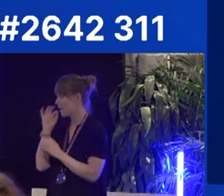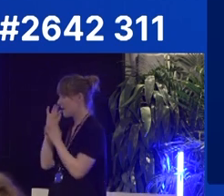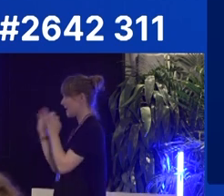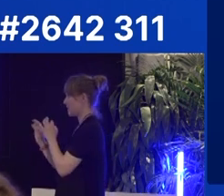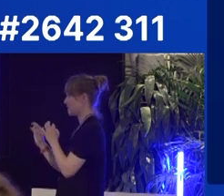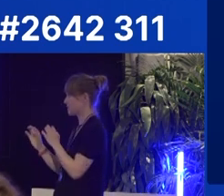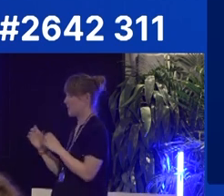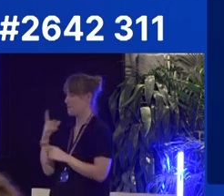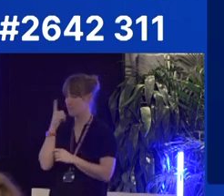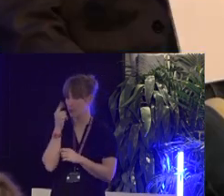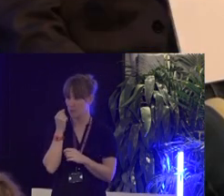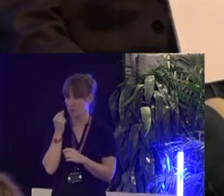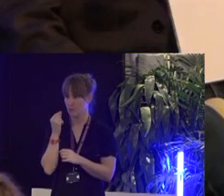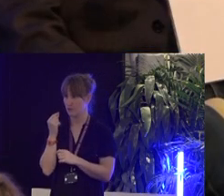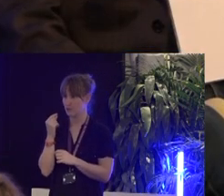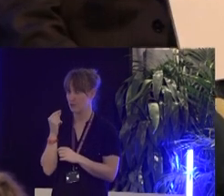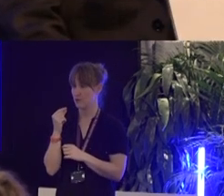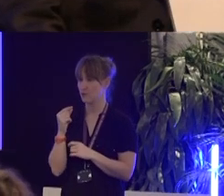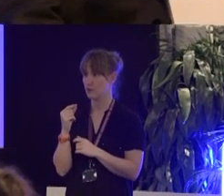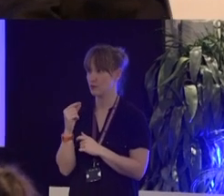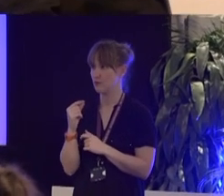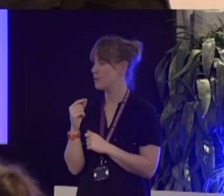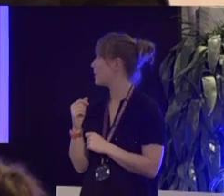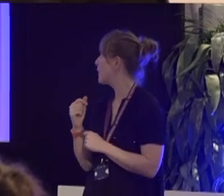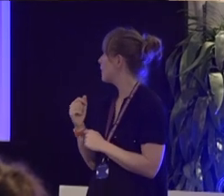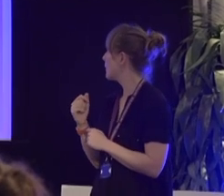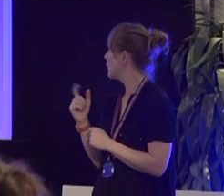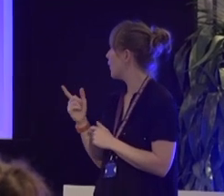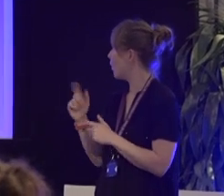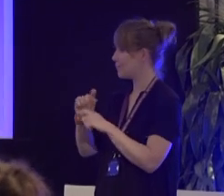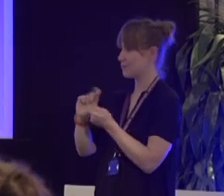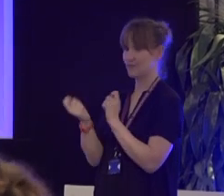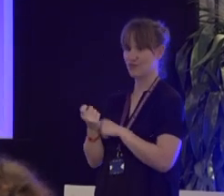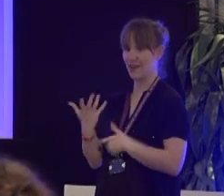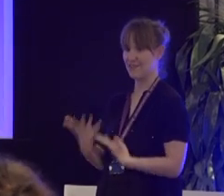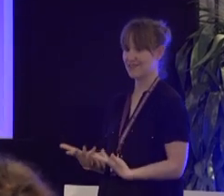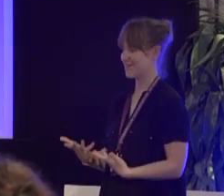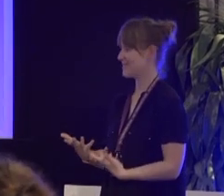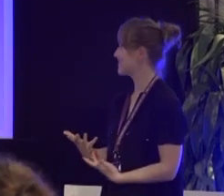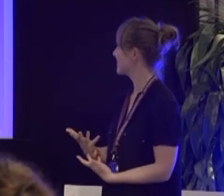is it possible to recreate, oh no.